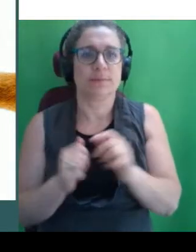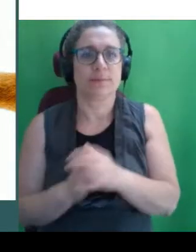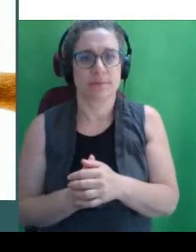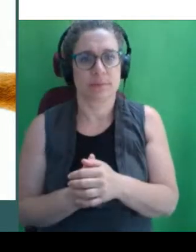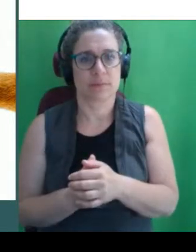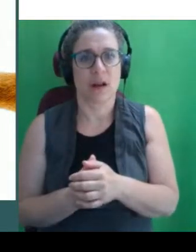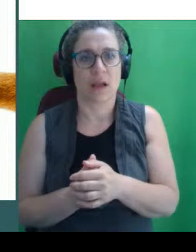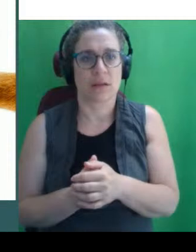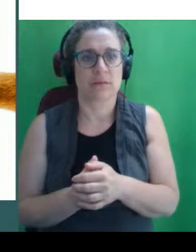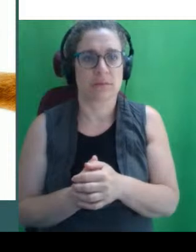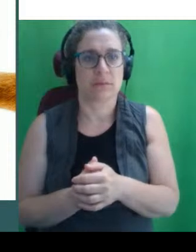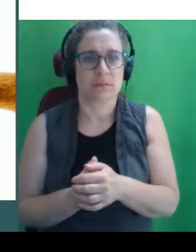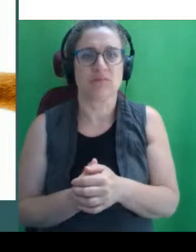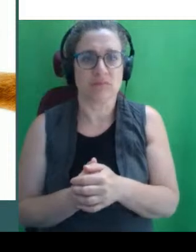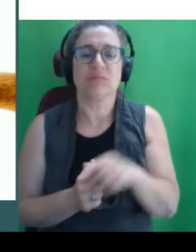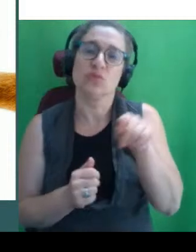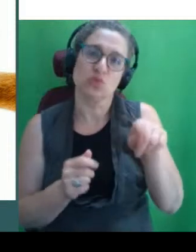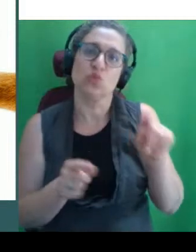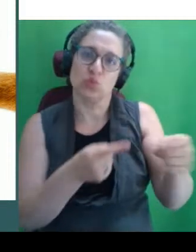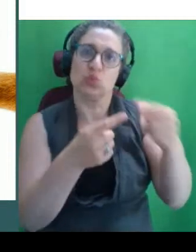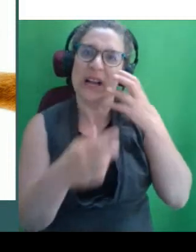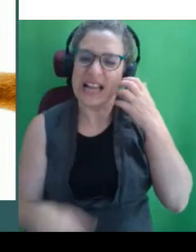aeroallergy to cat allergy